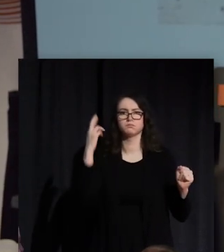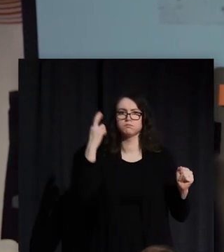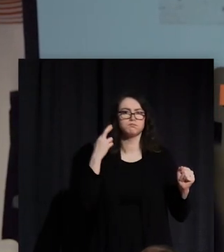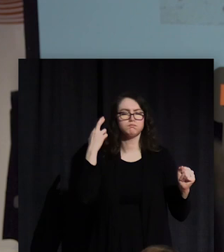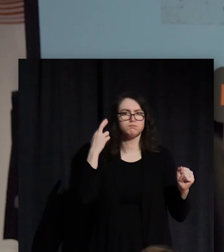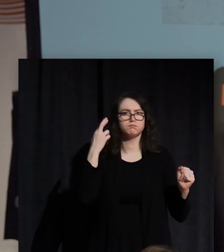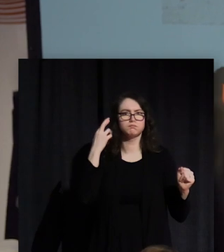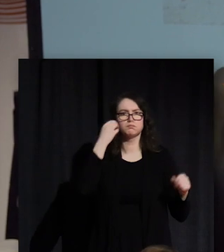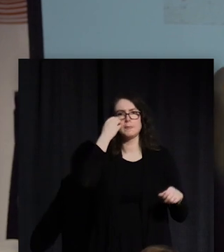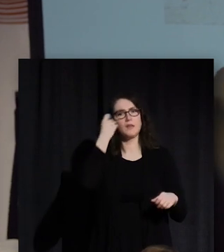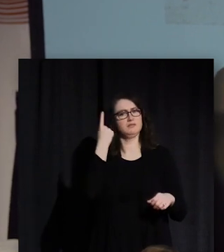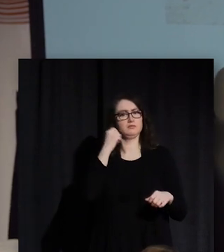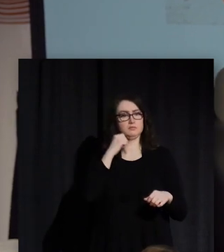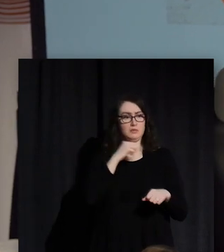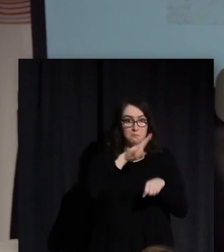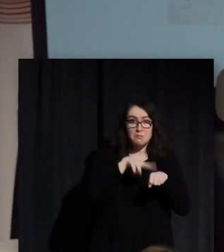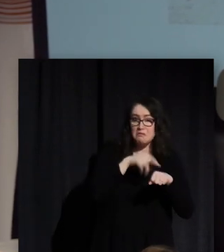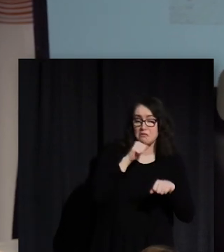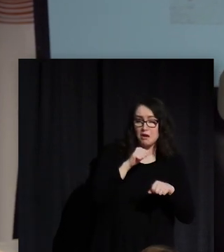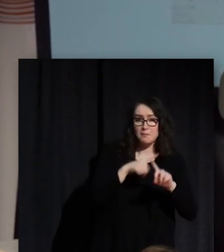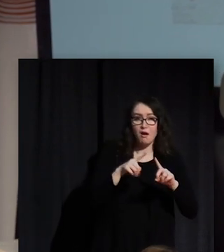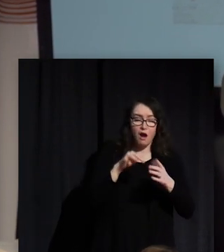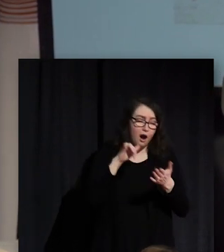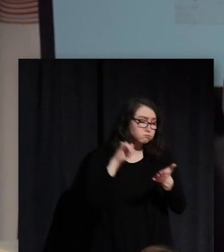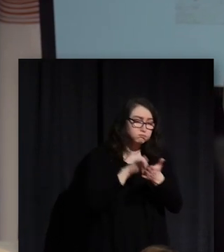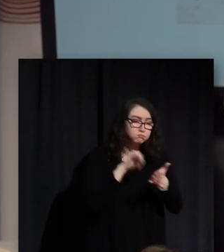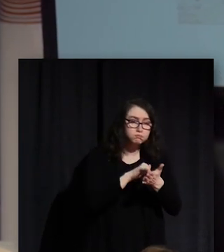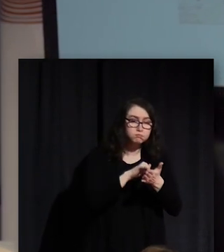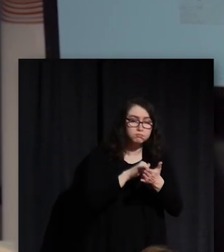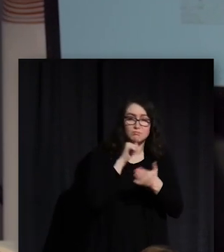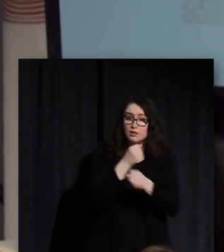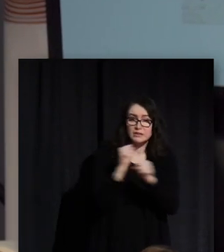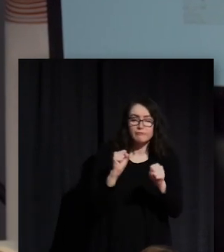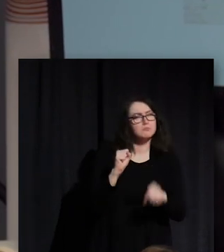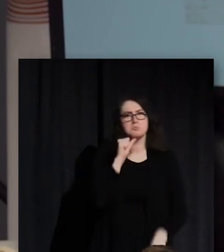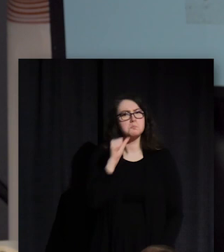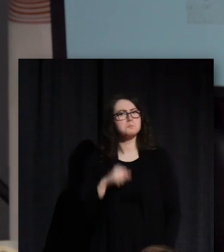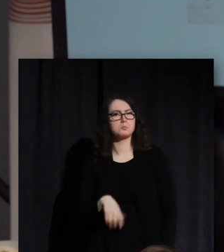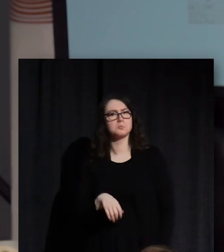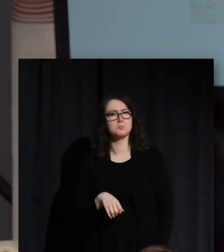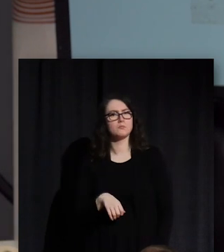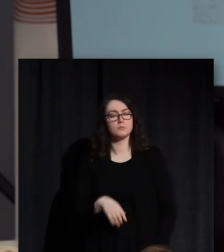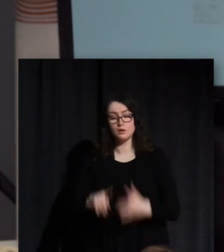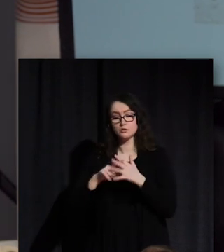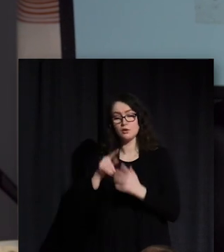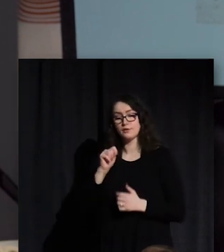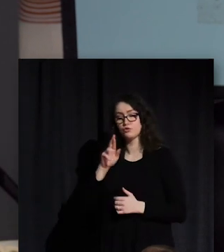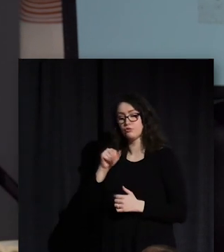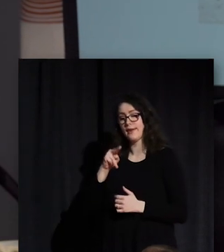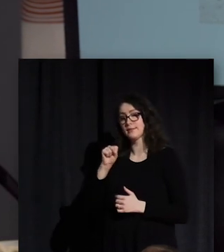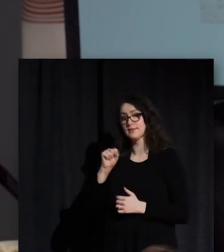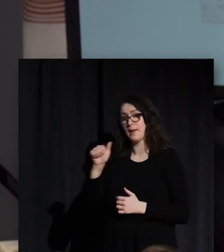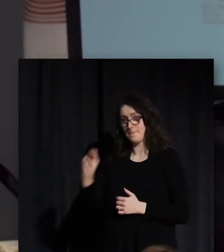It's unusual. But that doesn't mean it's impossible or not safe. To get to the start of the Trans Am, I rode from home in